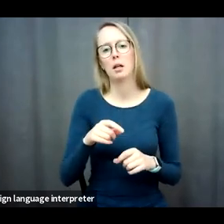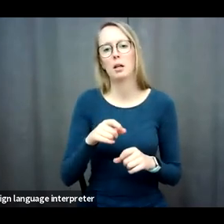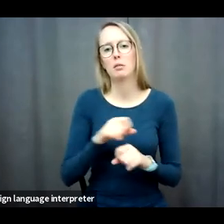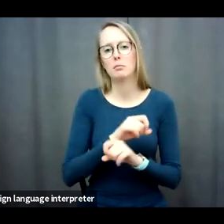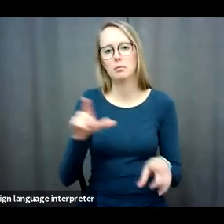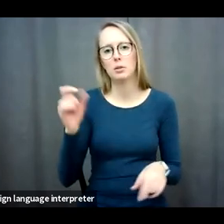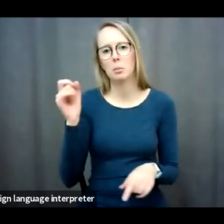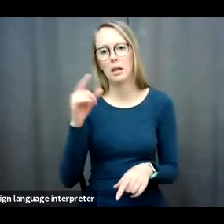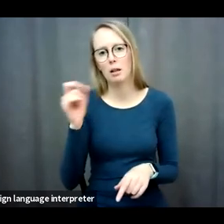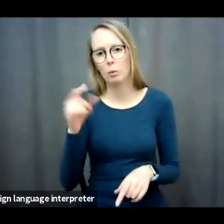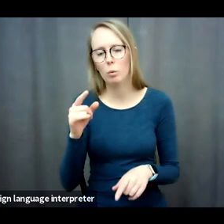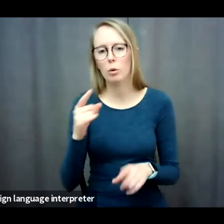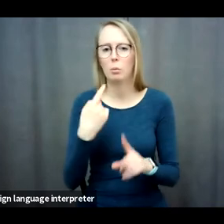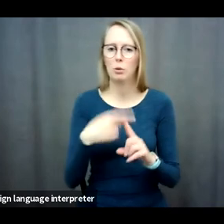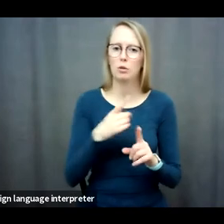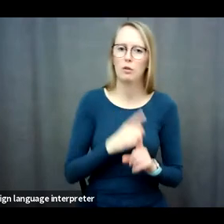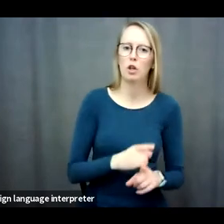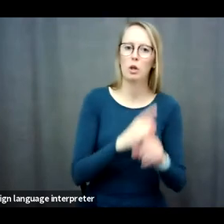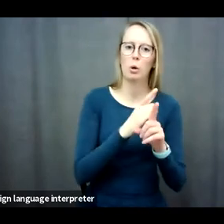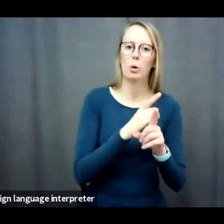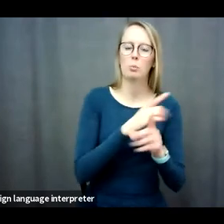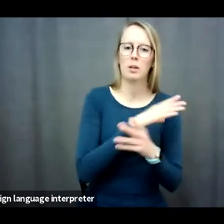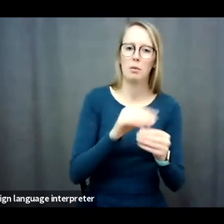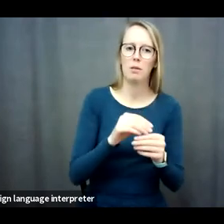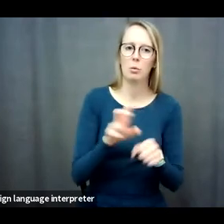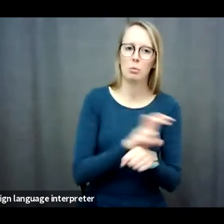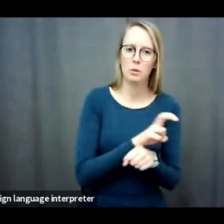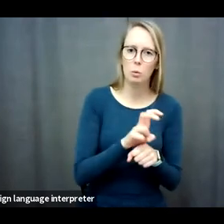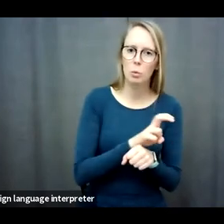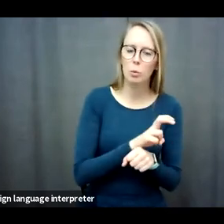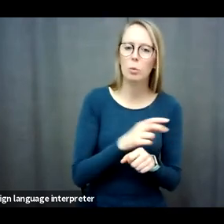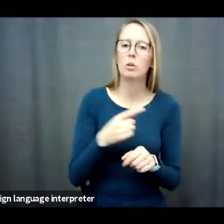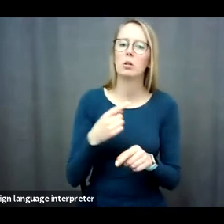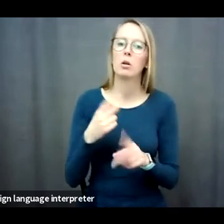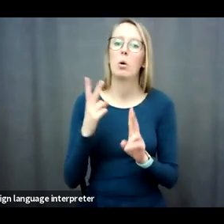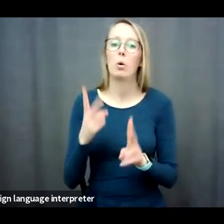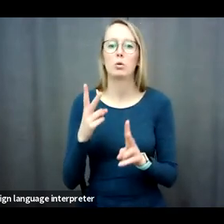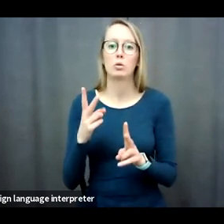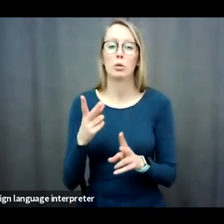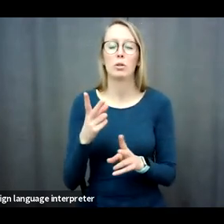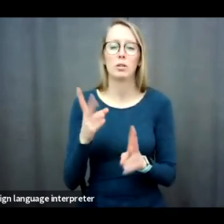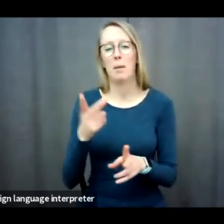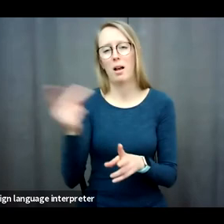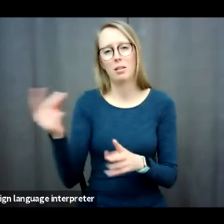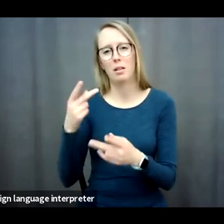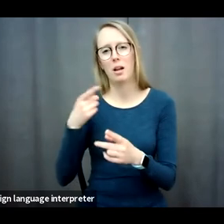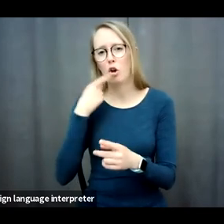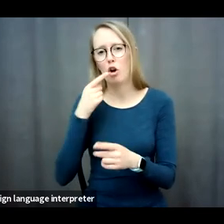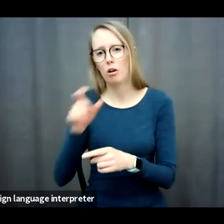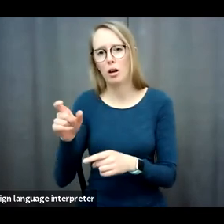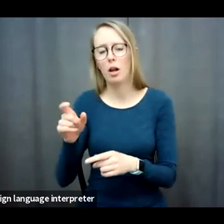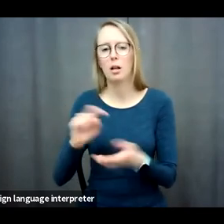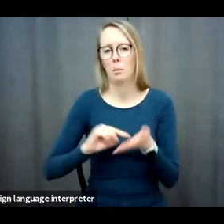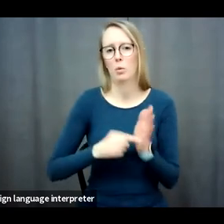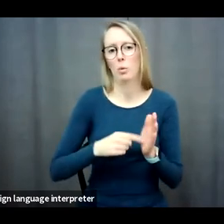indicators, following up on the concluding observations. And again, like all the other speakers, you really emphasized the